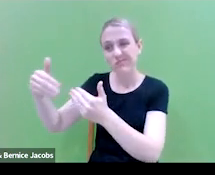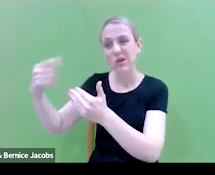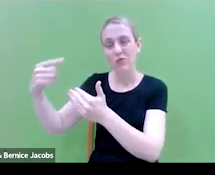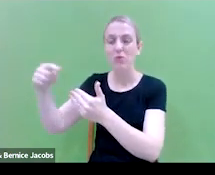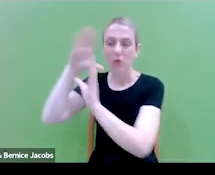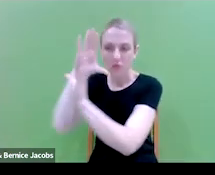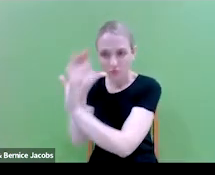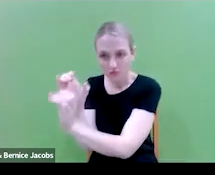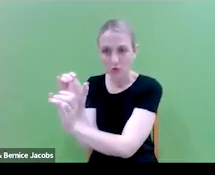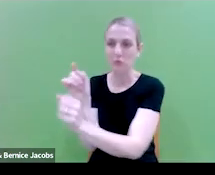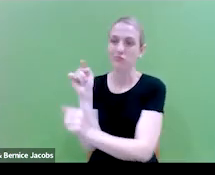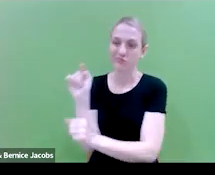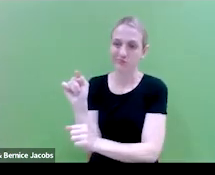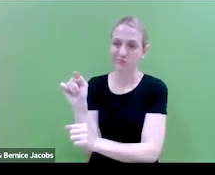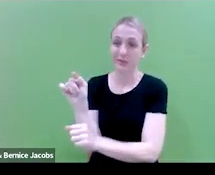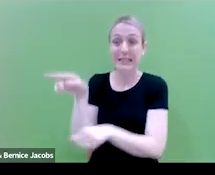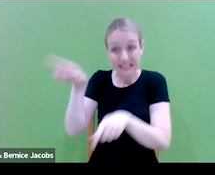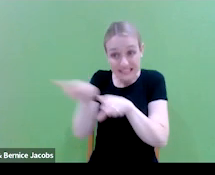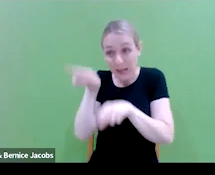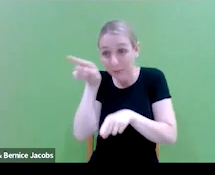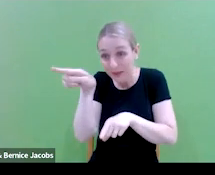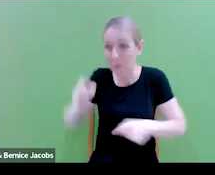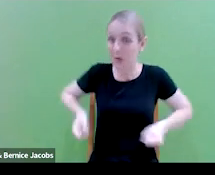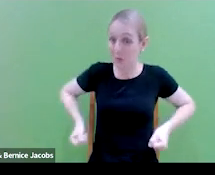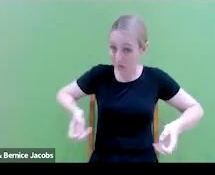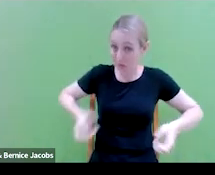So he himself was also a wheelchair user, which is very interesting.